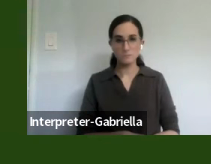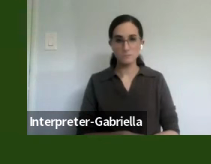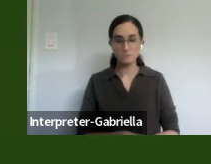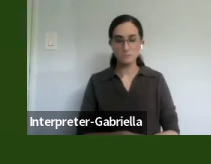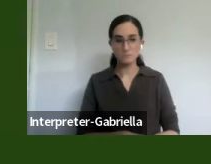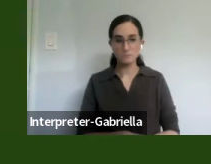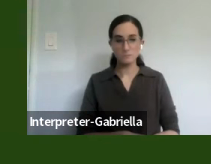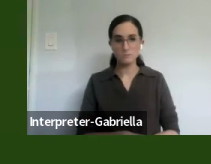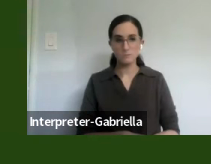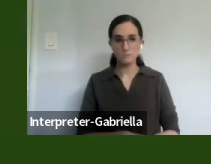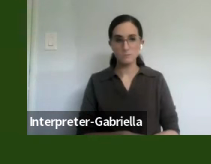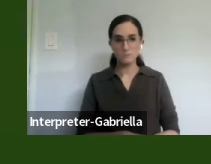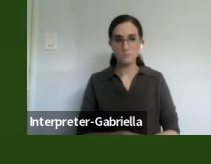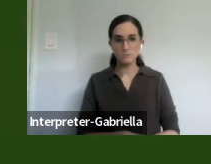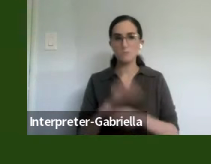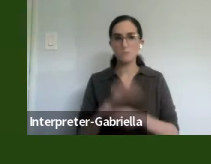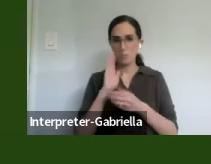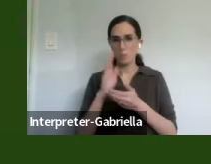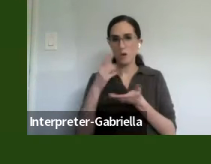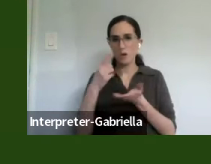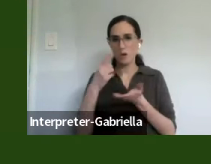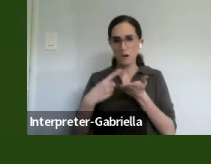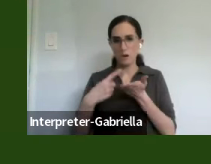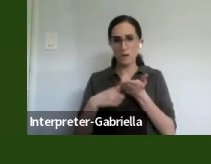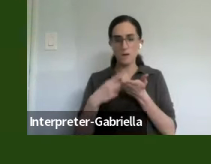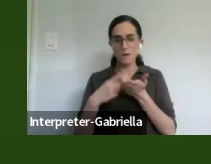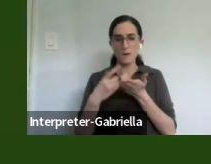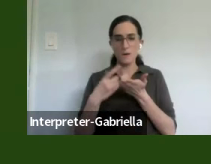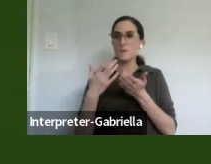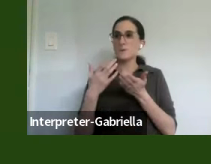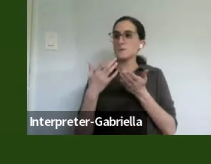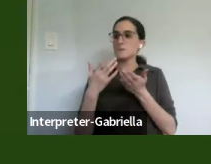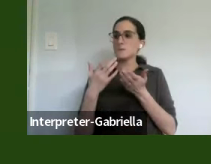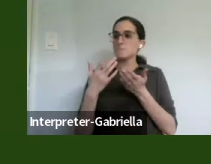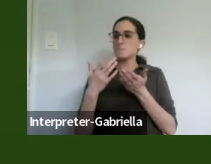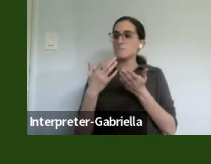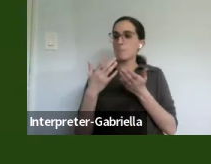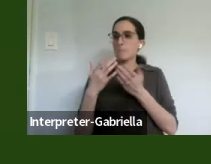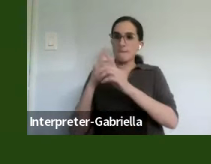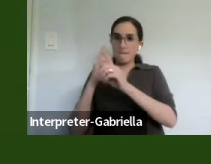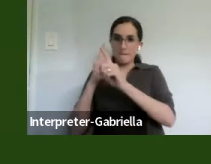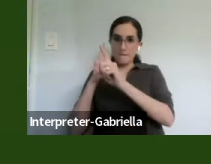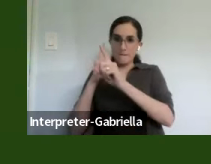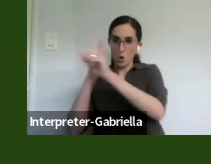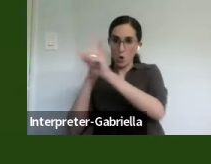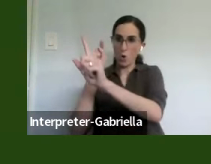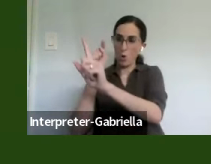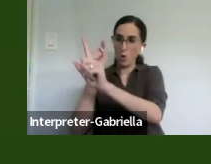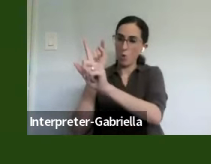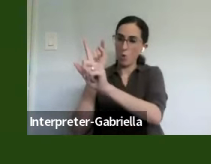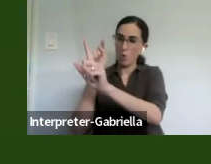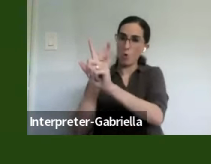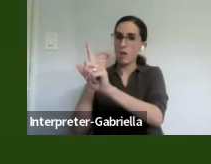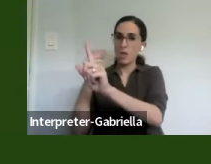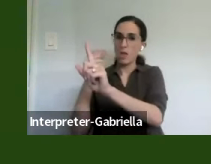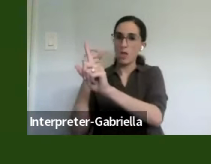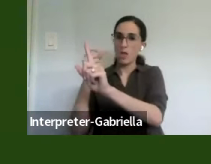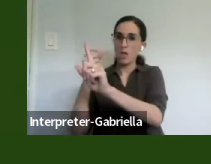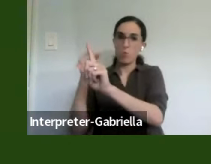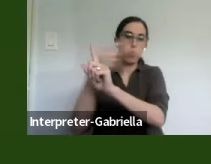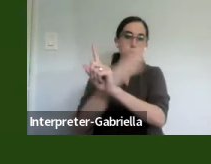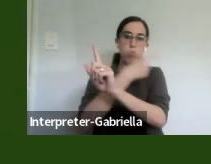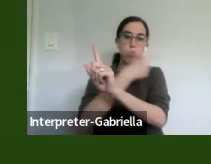on what we need to come out with. So in other words, we need to keep the end in mind. Queremos hablar de lo que es el producto